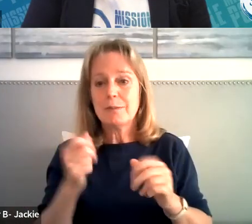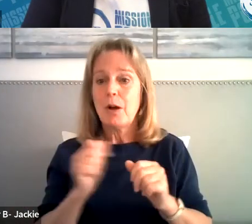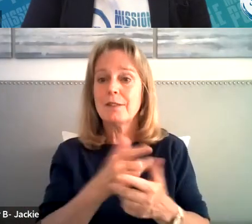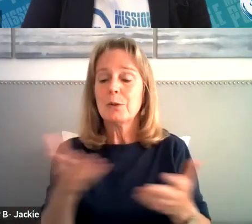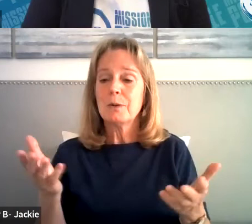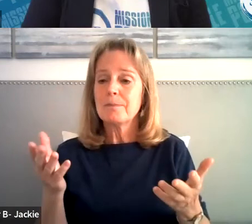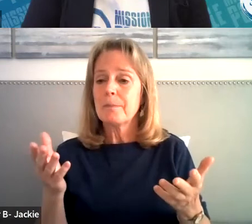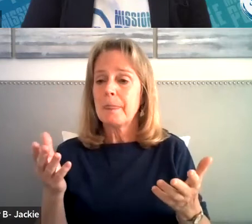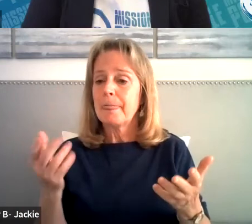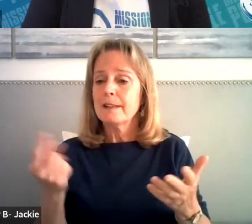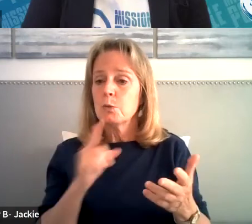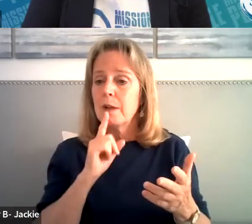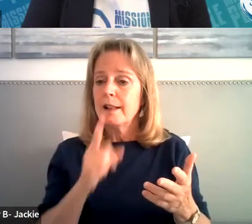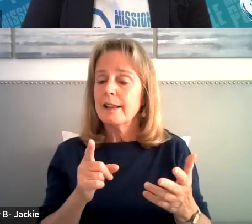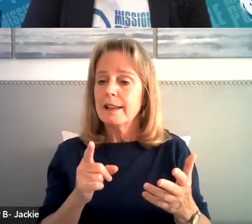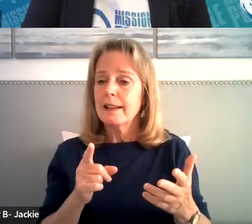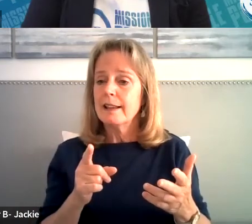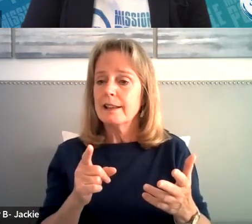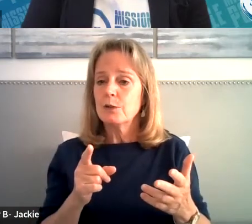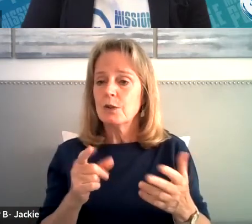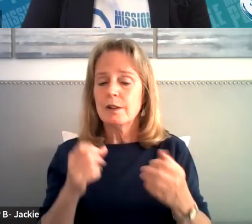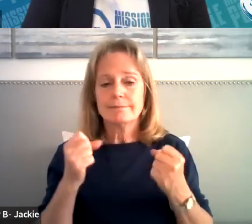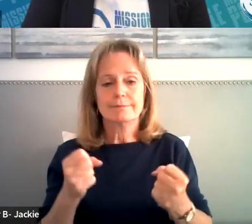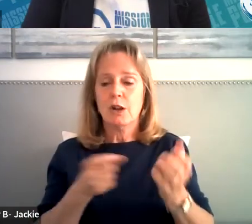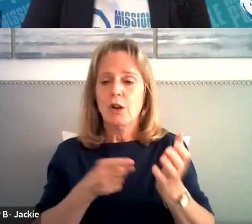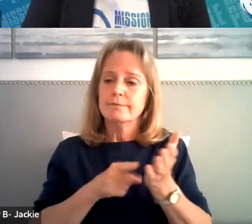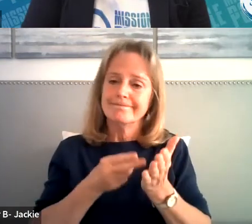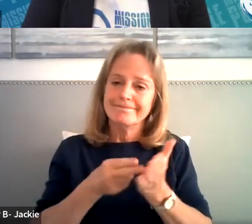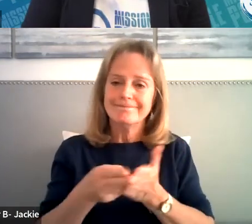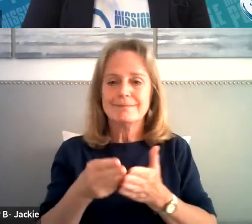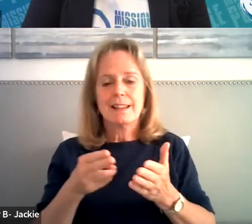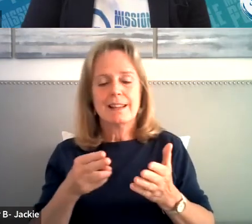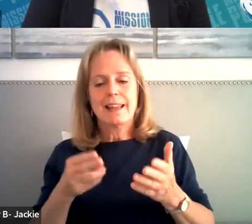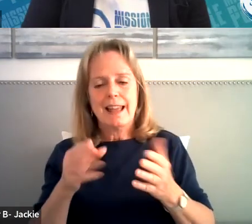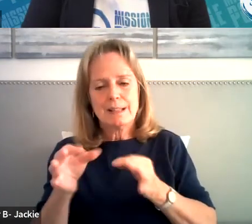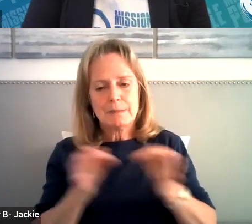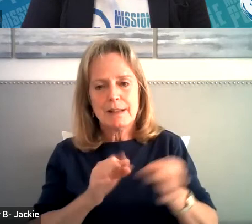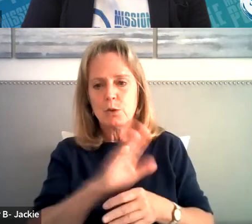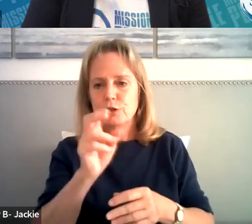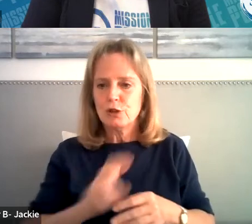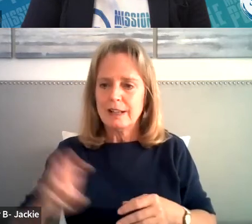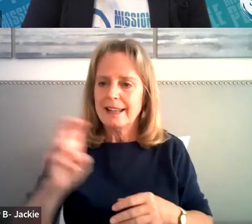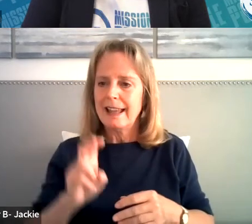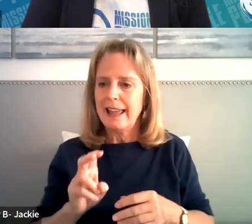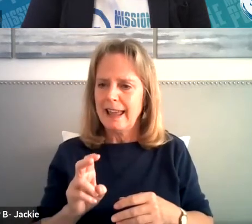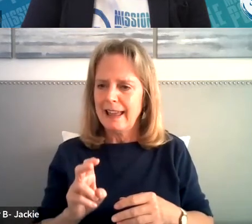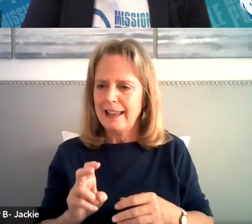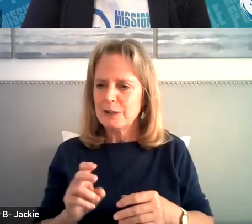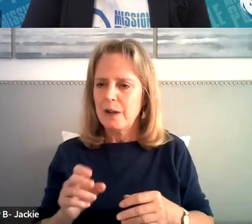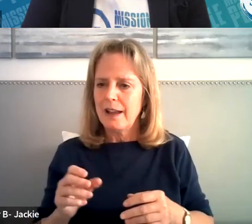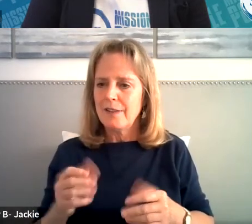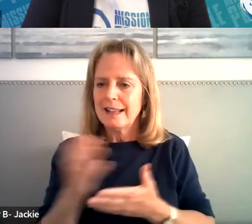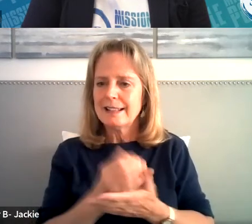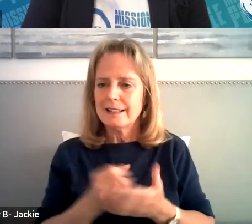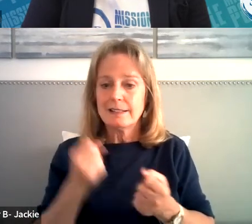but just really your authentic explanation of your journey and even the barriers along the way. So I've collected a